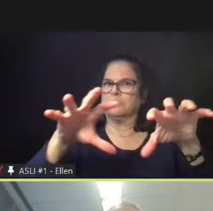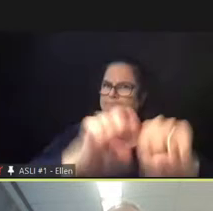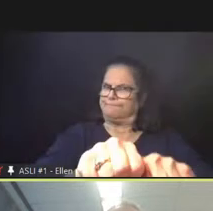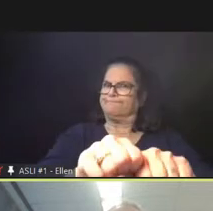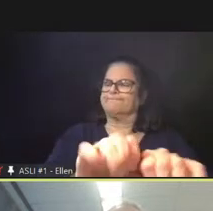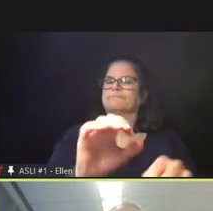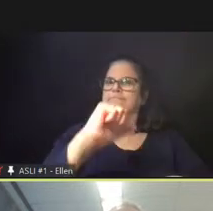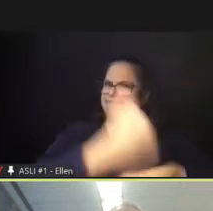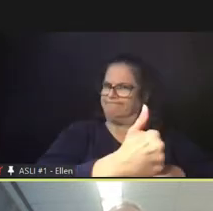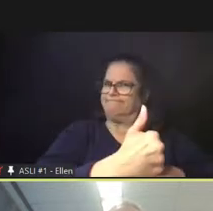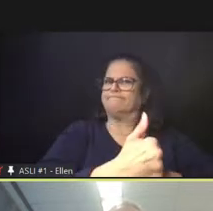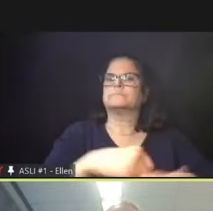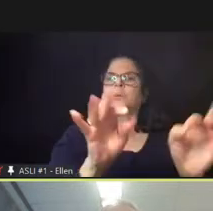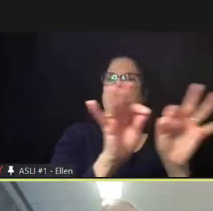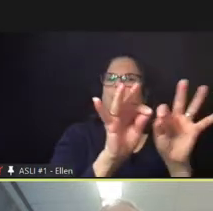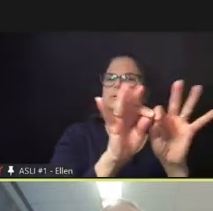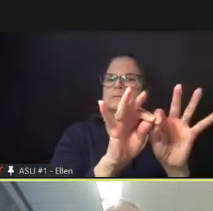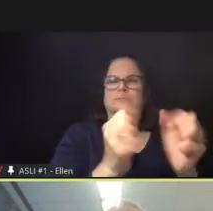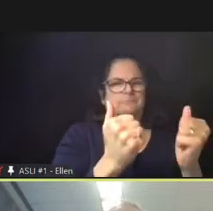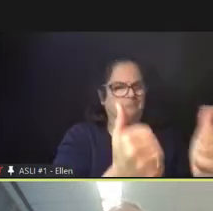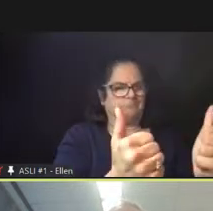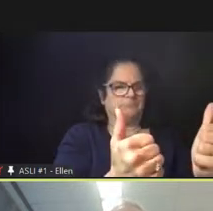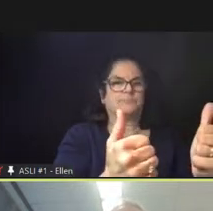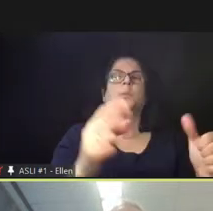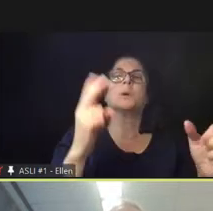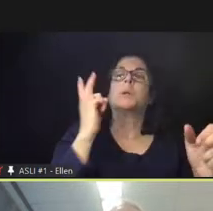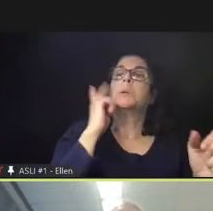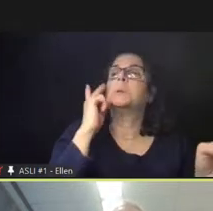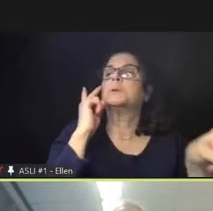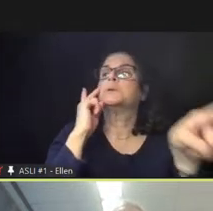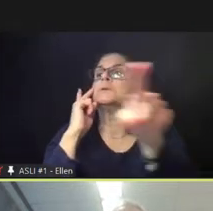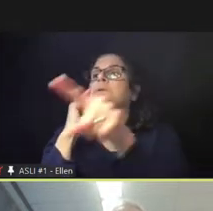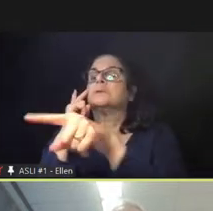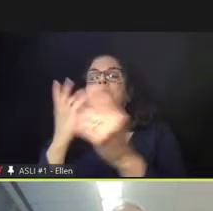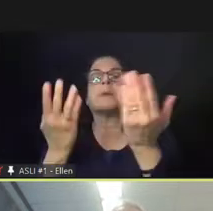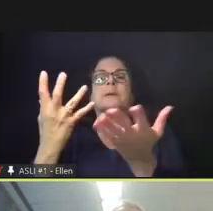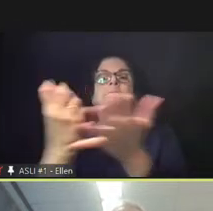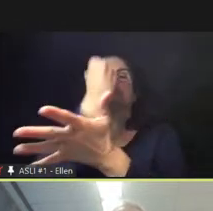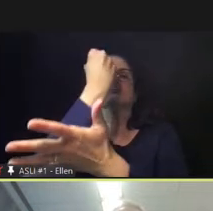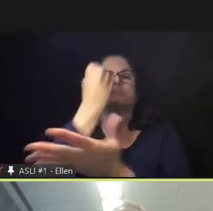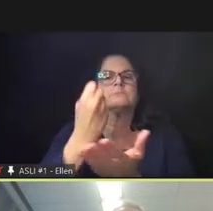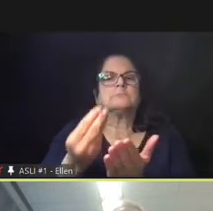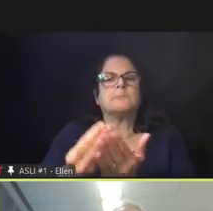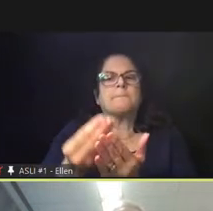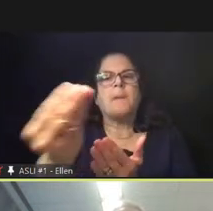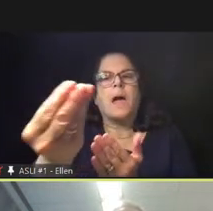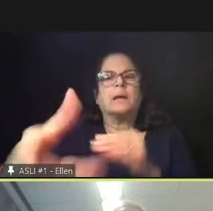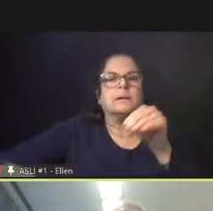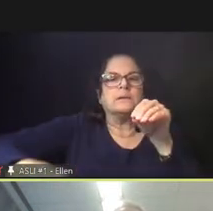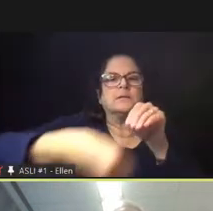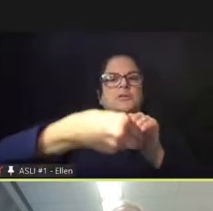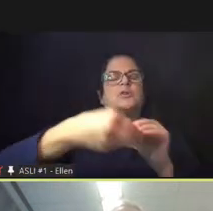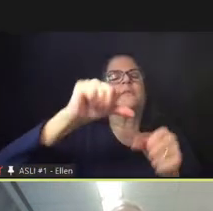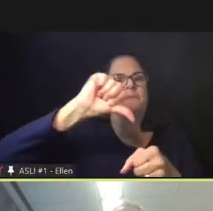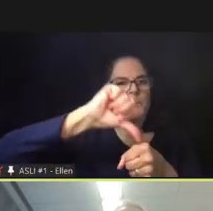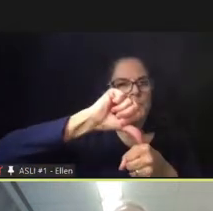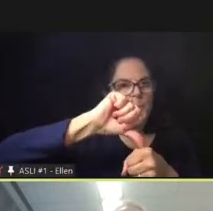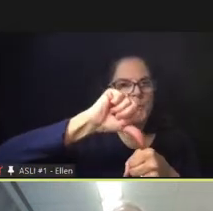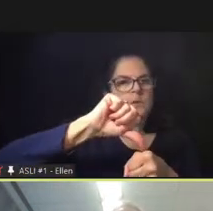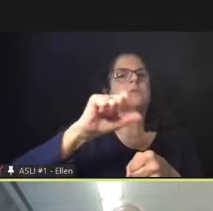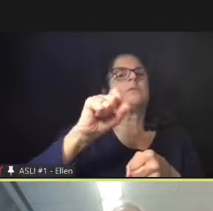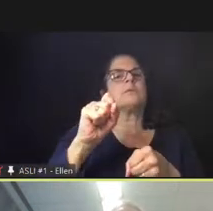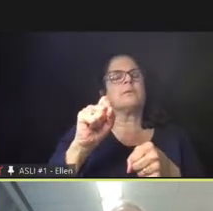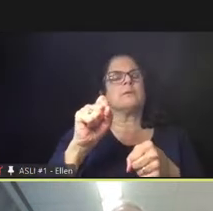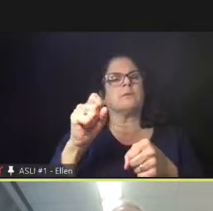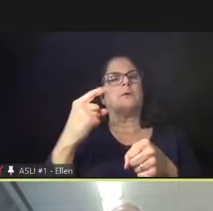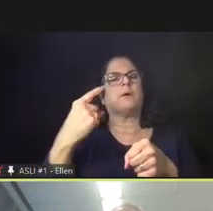all three commodities. We'll look for selective opportunities to buy, in particular, additional fuel purchases so that we get